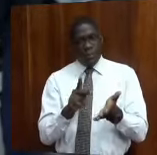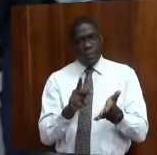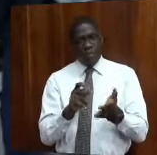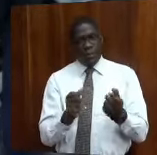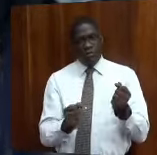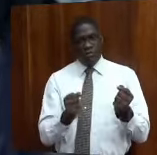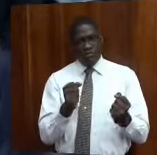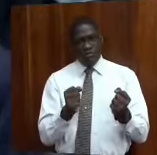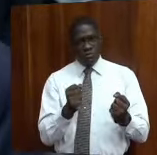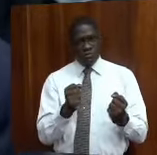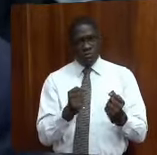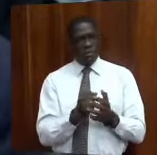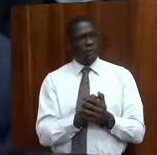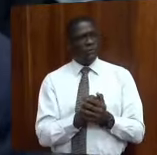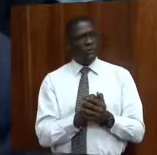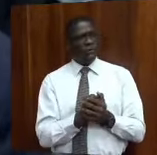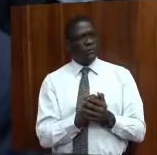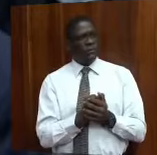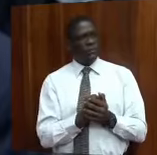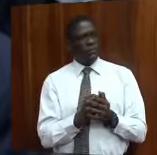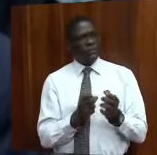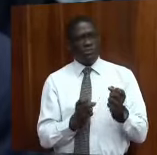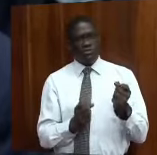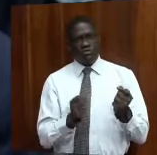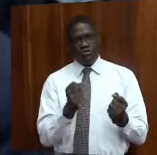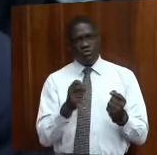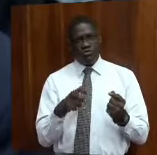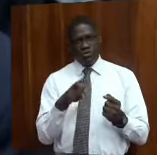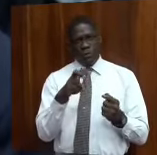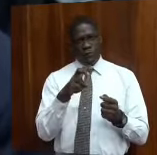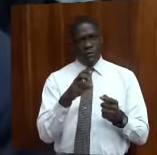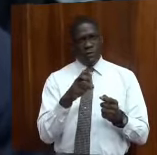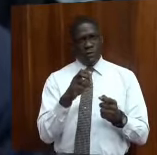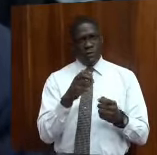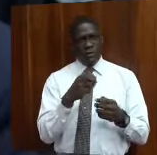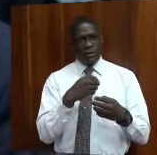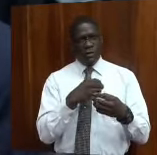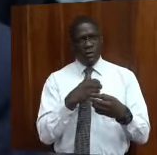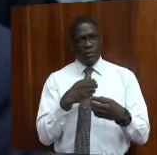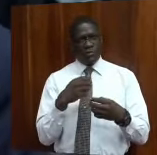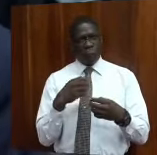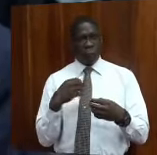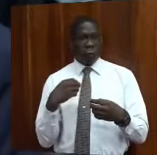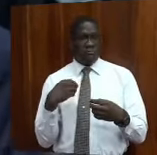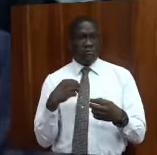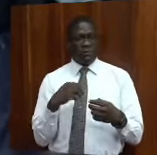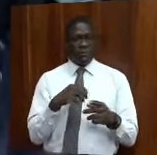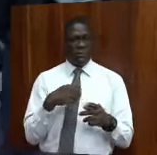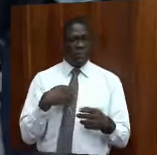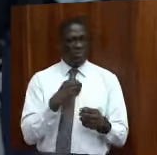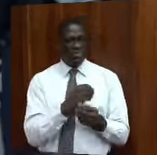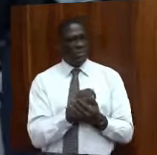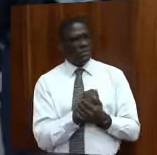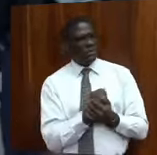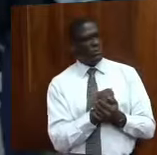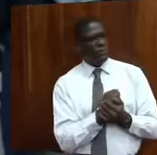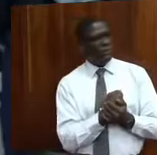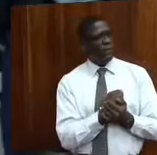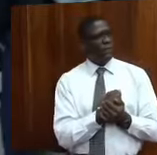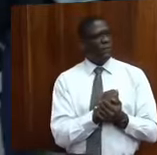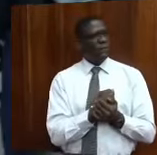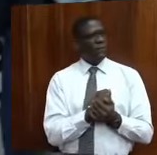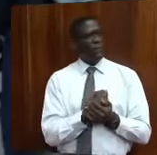My government is aware that the cost of maintenance of vehicles has increased, and therefore the need